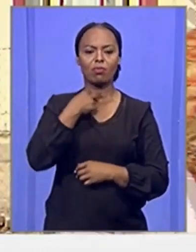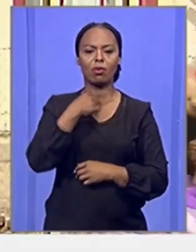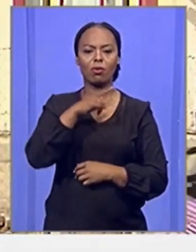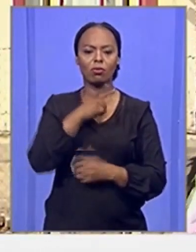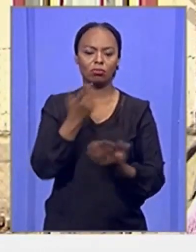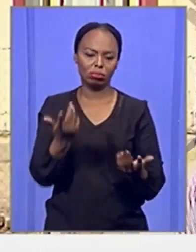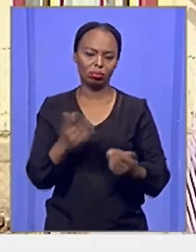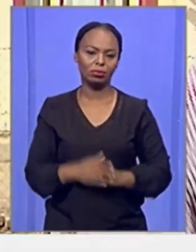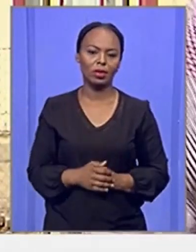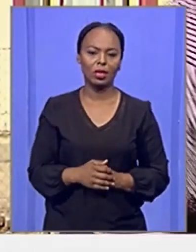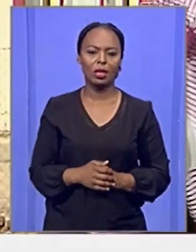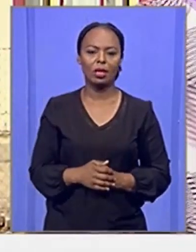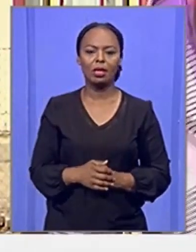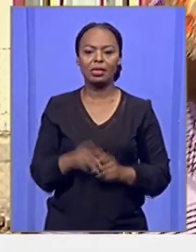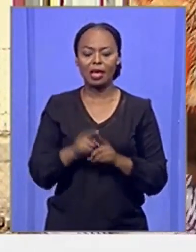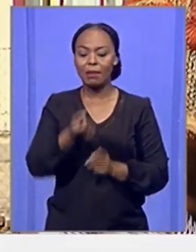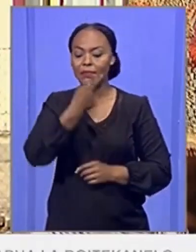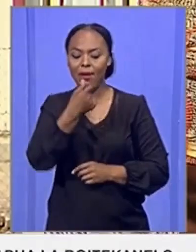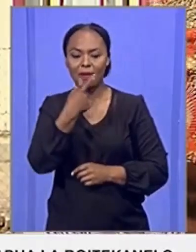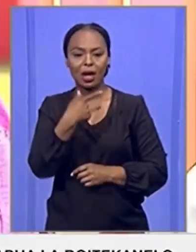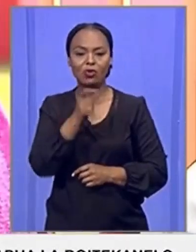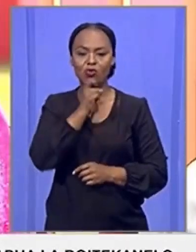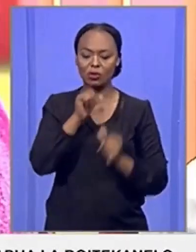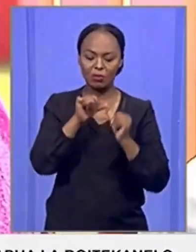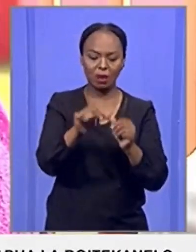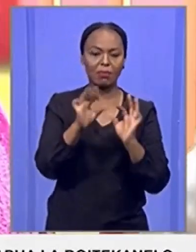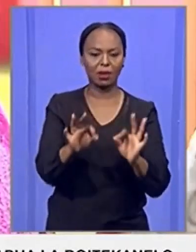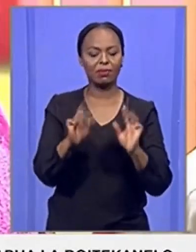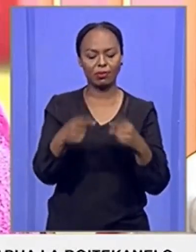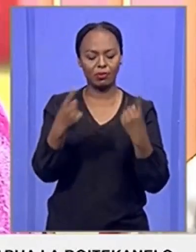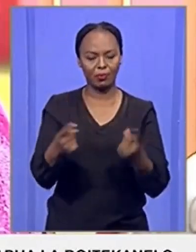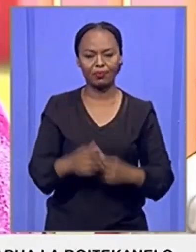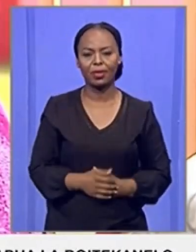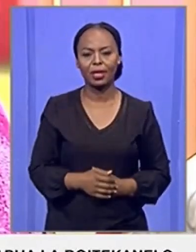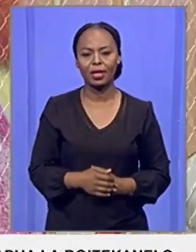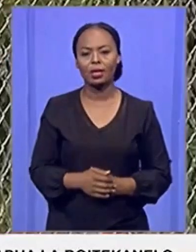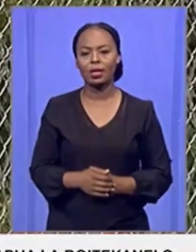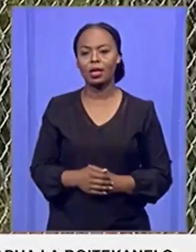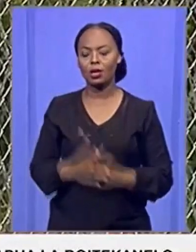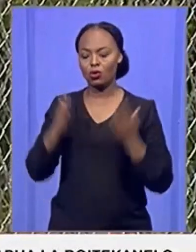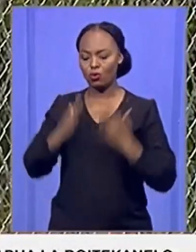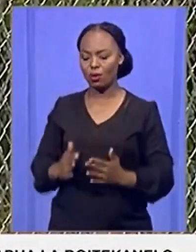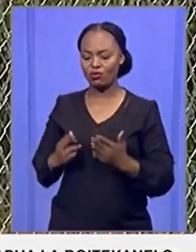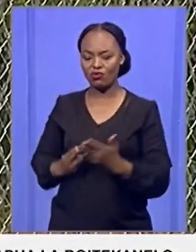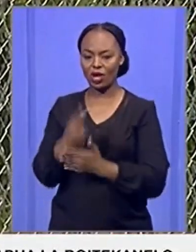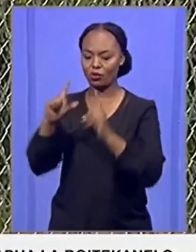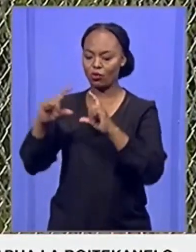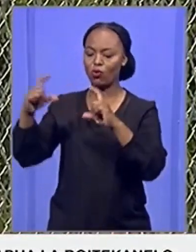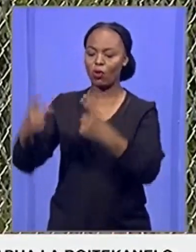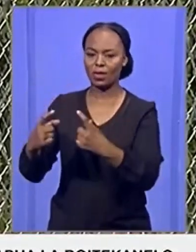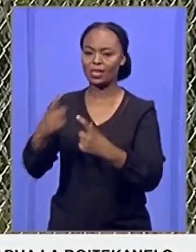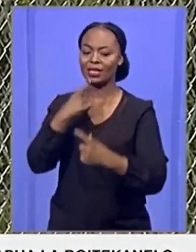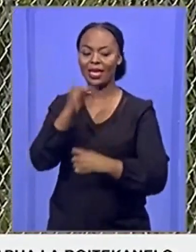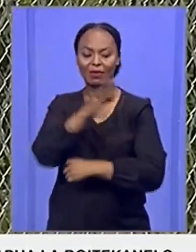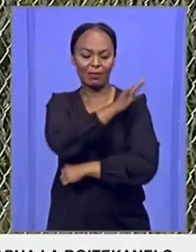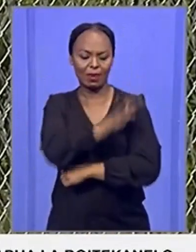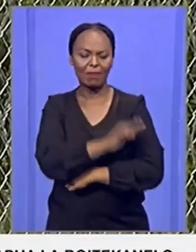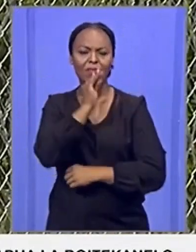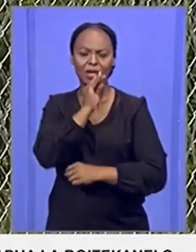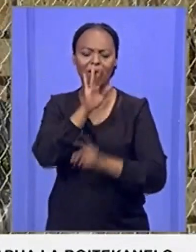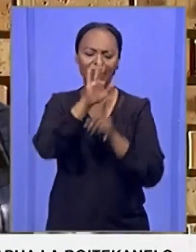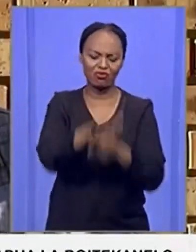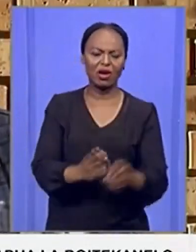molapo, so ha re kgone ho nna di-treatment tsa rona sentle. Komishini ya ditokelo tsa botho e re ho hloka kliniki ke kgatikelo ya ditokelo tsa